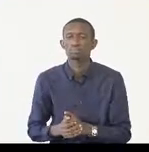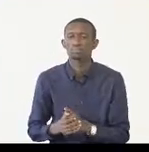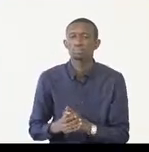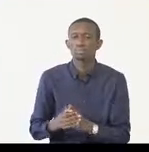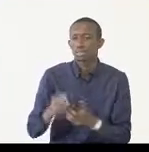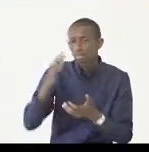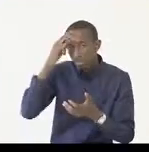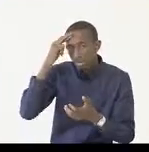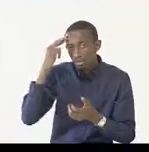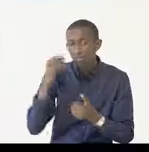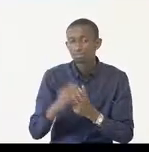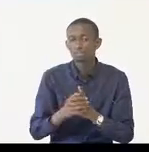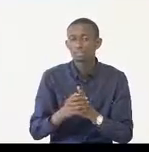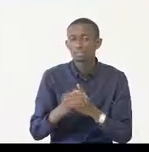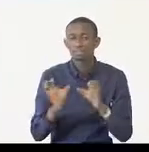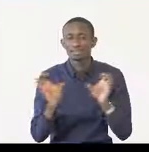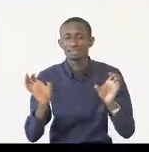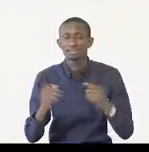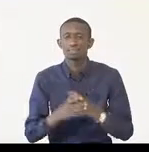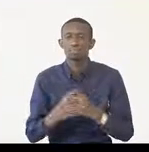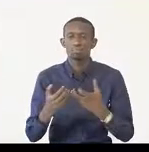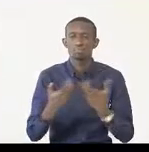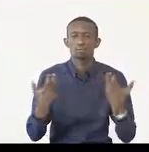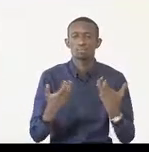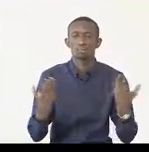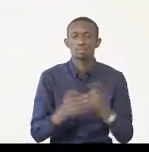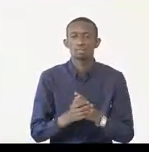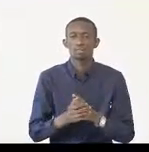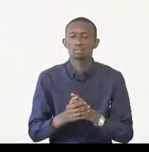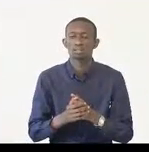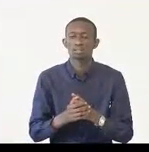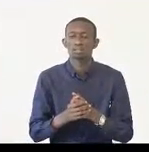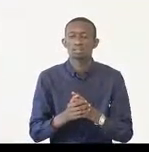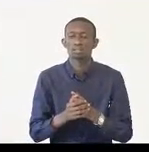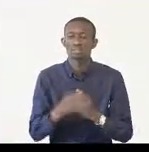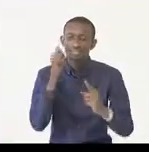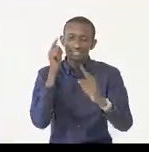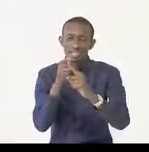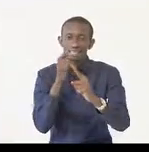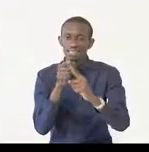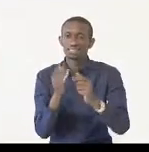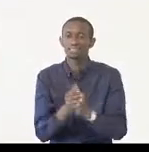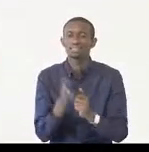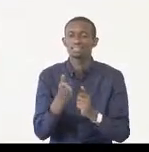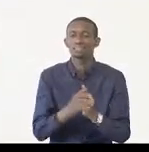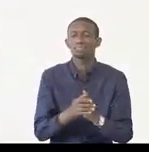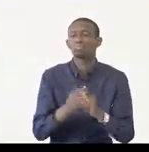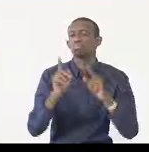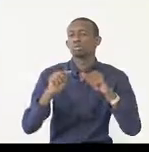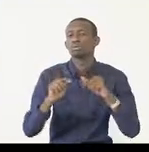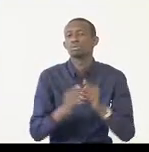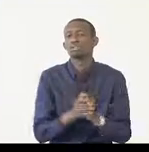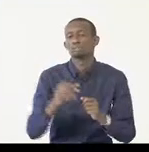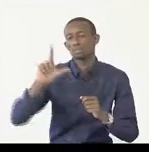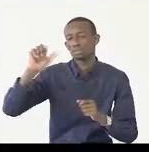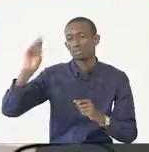that into the study of some particles, we assume a particle